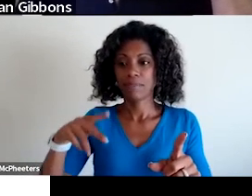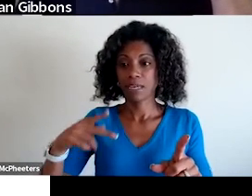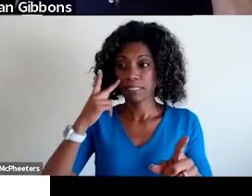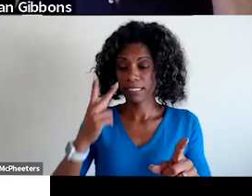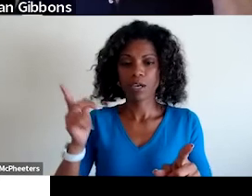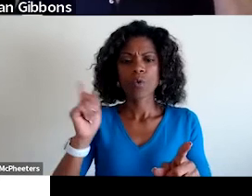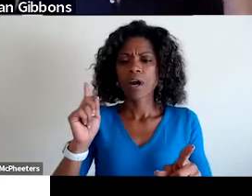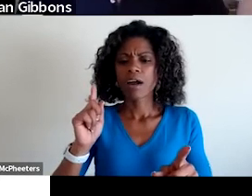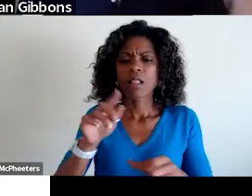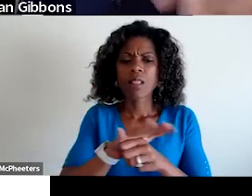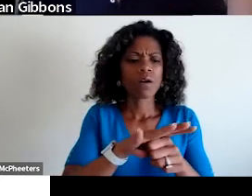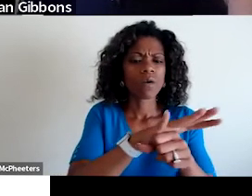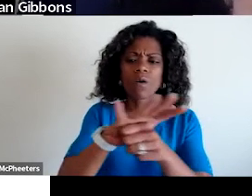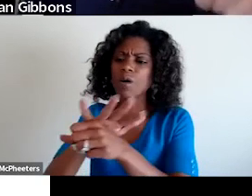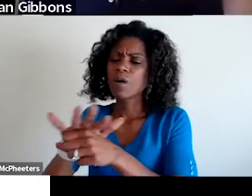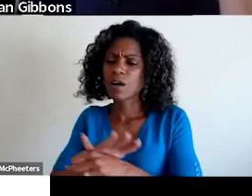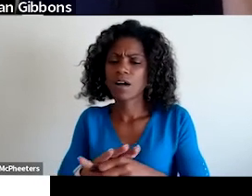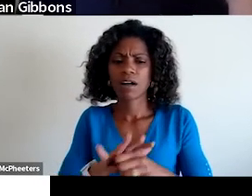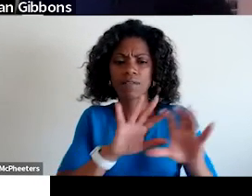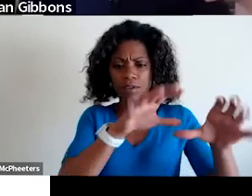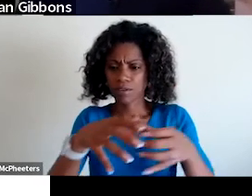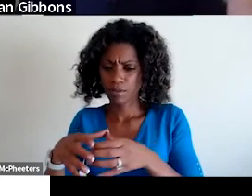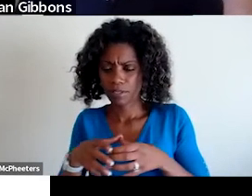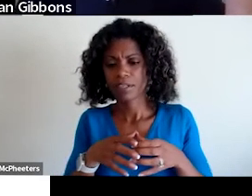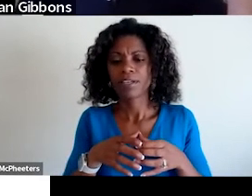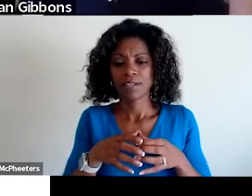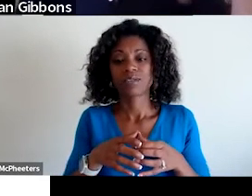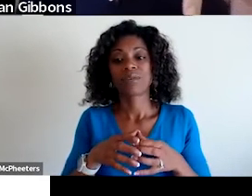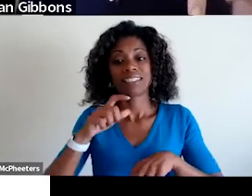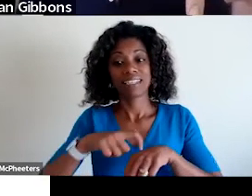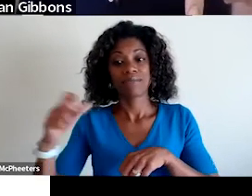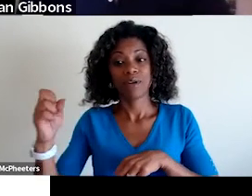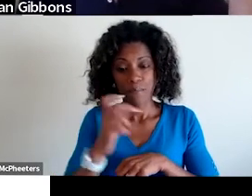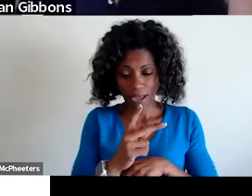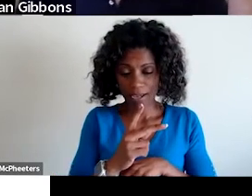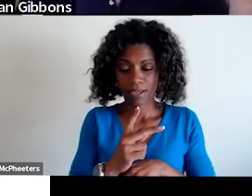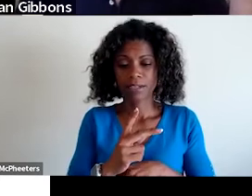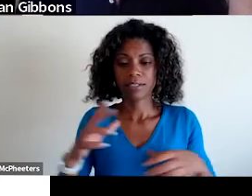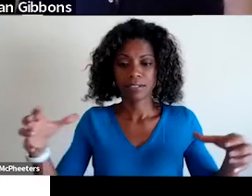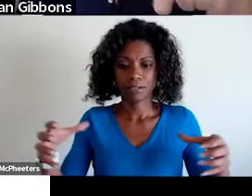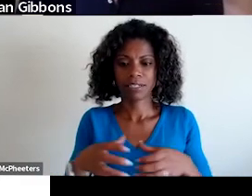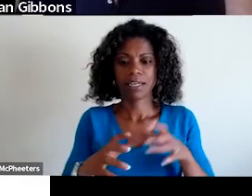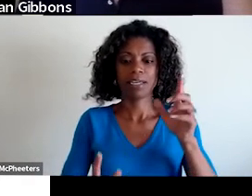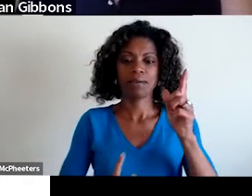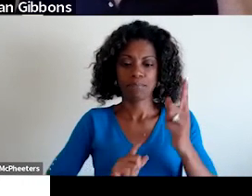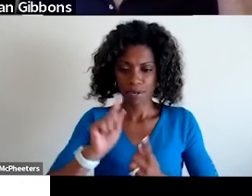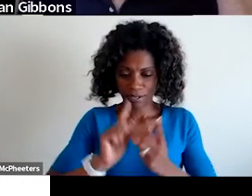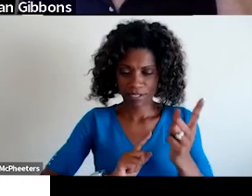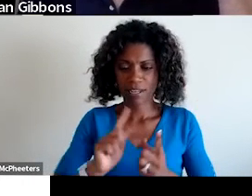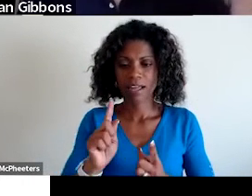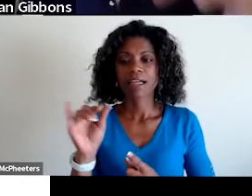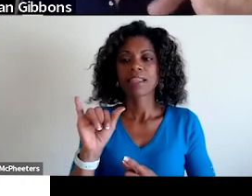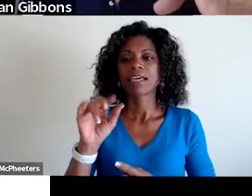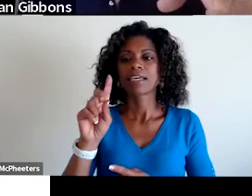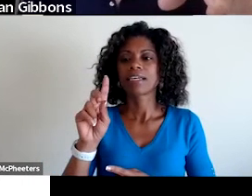is we've been doing this virtually, although starting to creep back into in real life gatherings. Our friends in Denver, or I think Portland rather, are hosting one